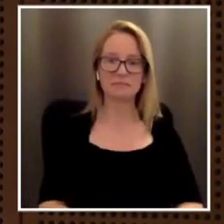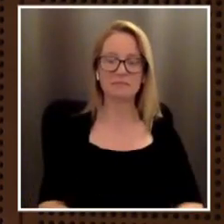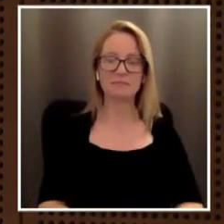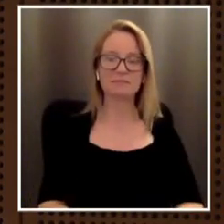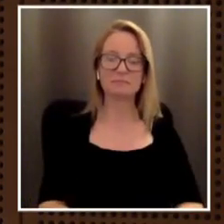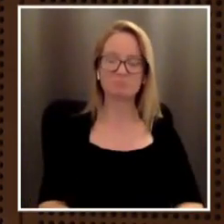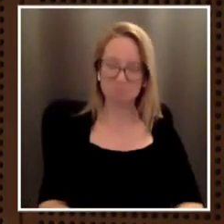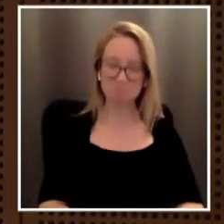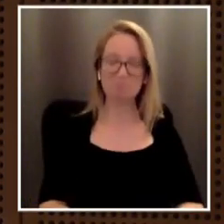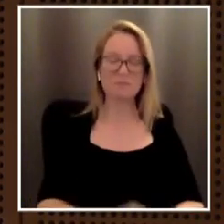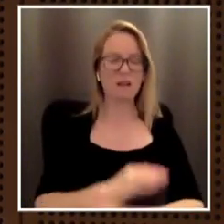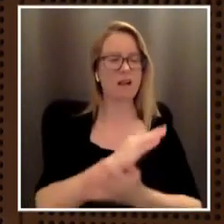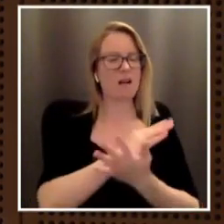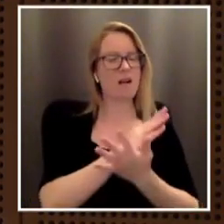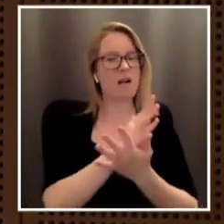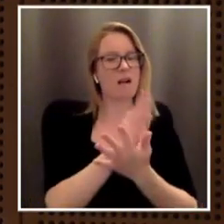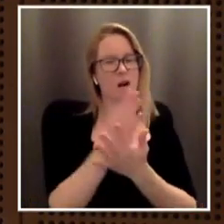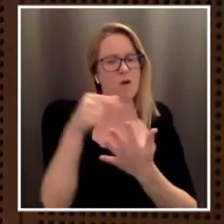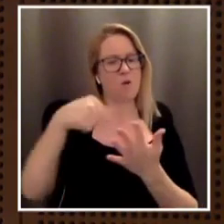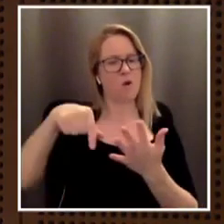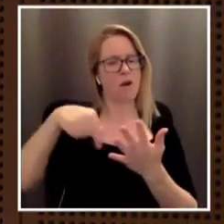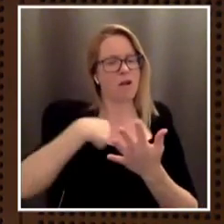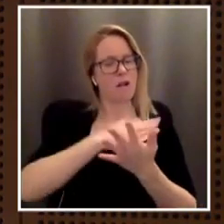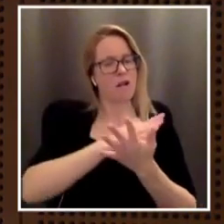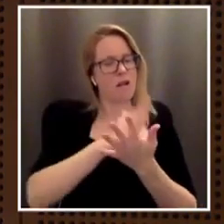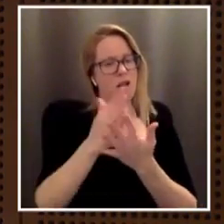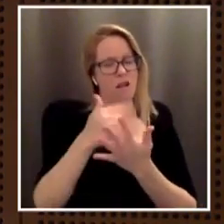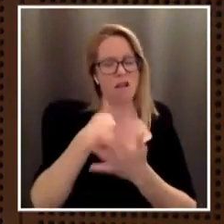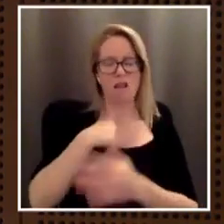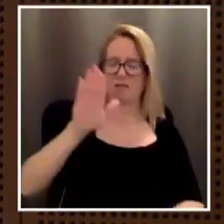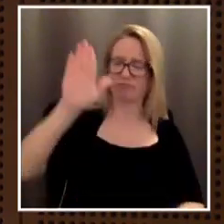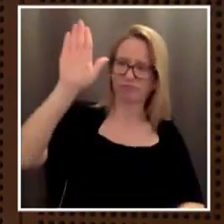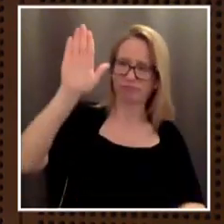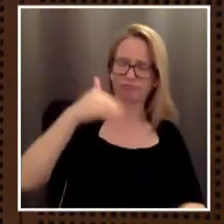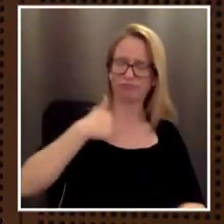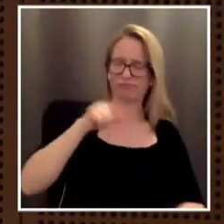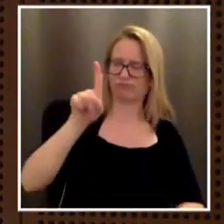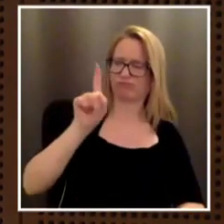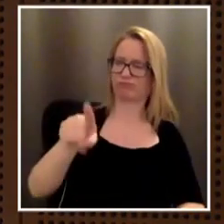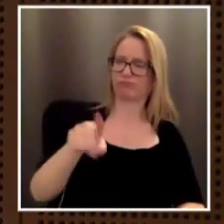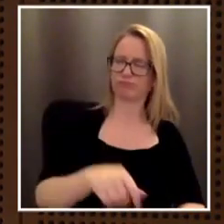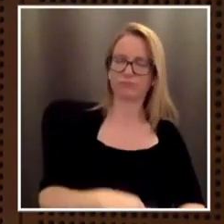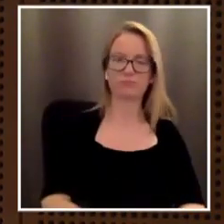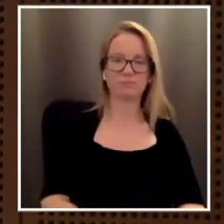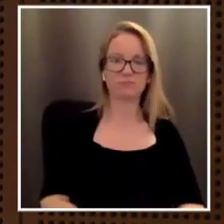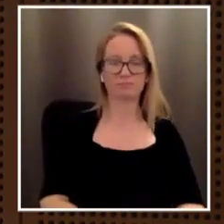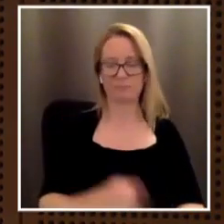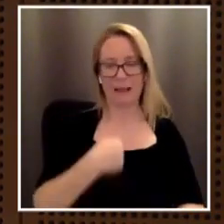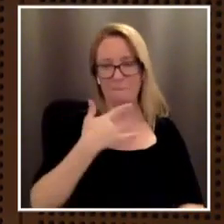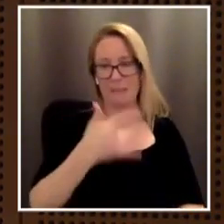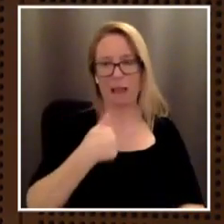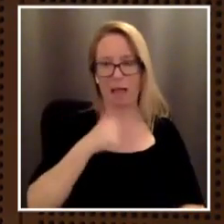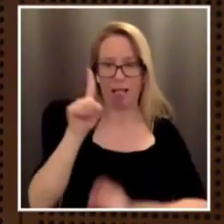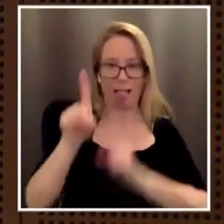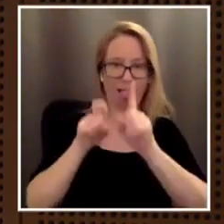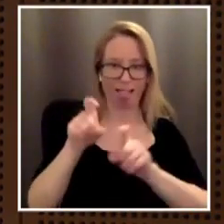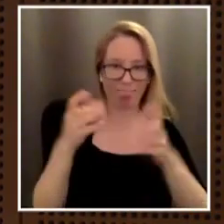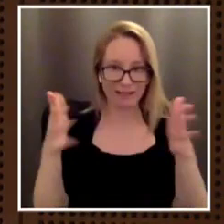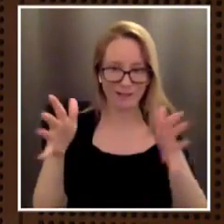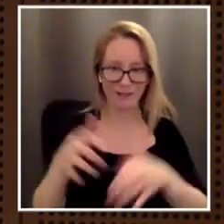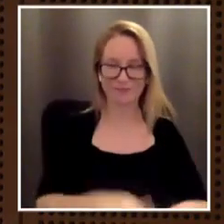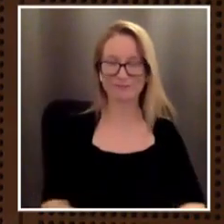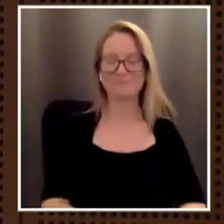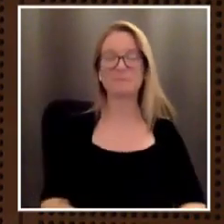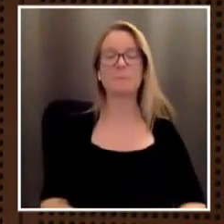So midway through the quarter, I did what? I asked a question. That's all I do, I just ask questions.